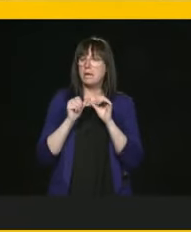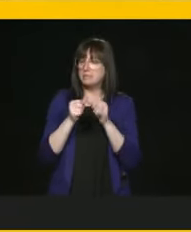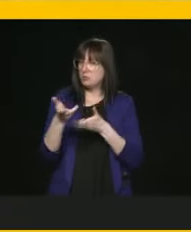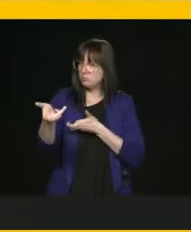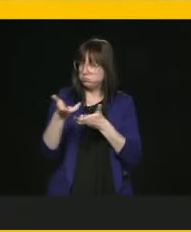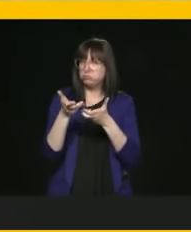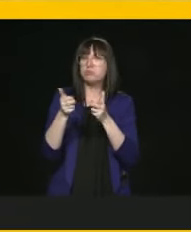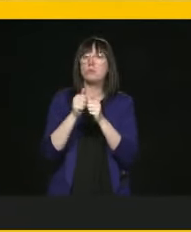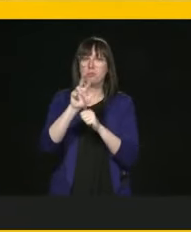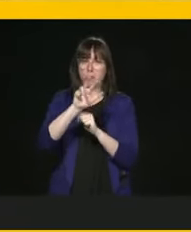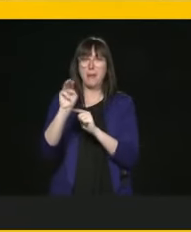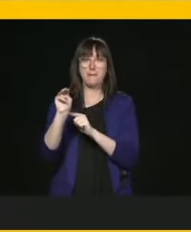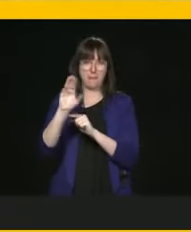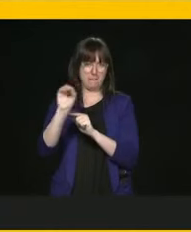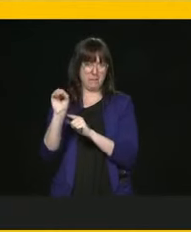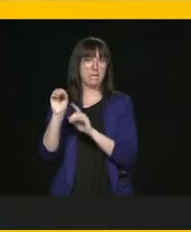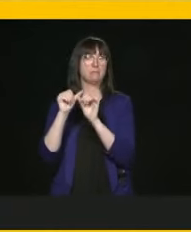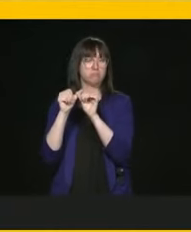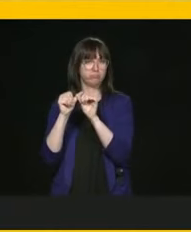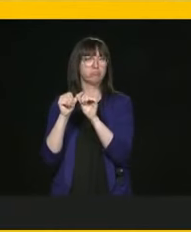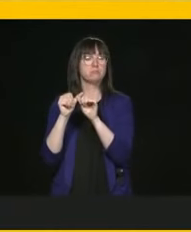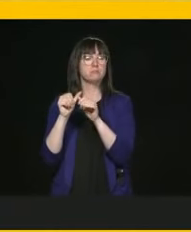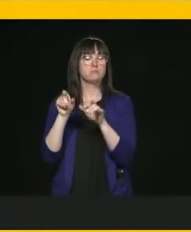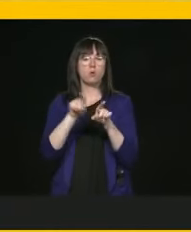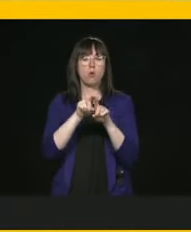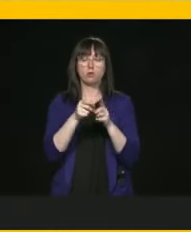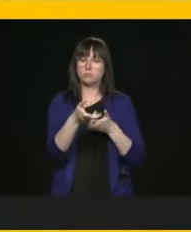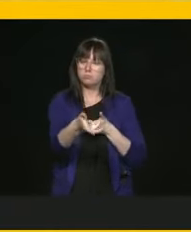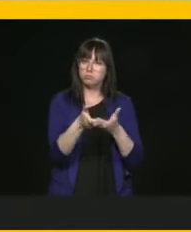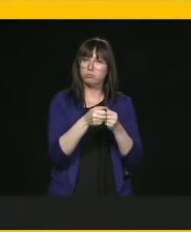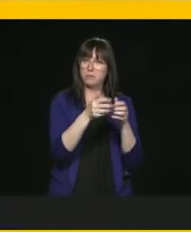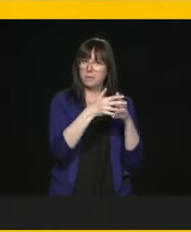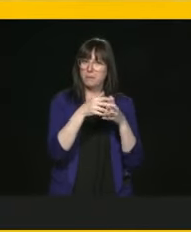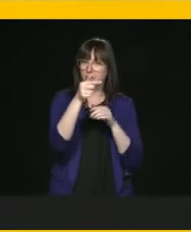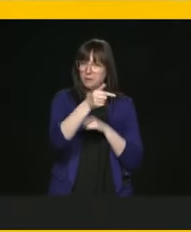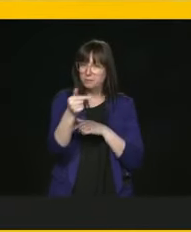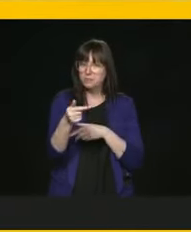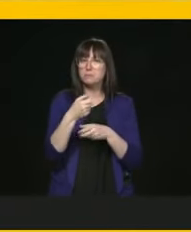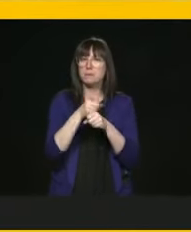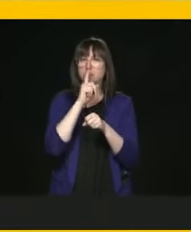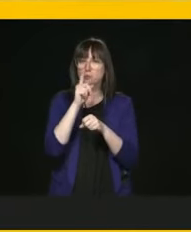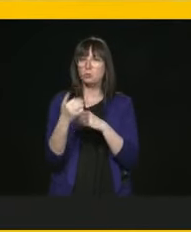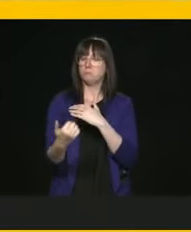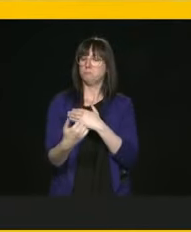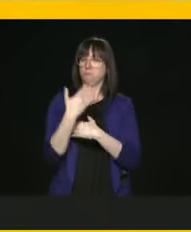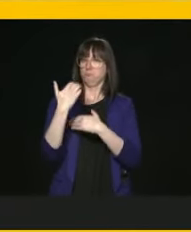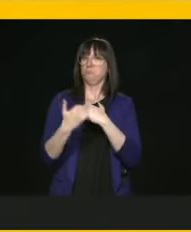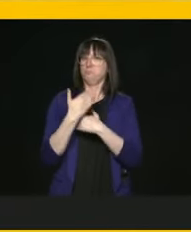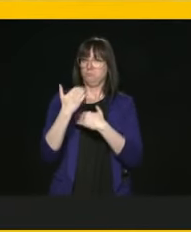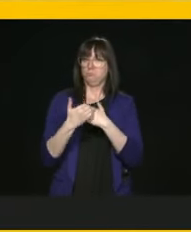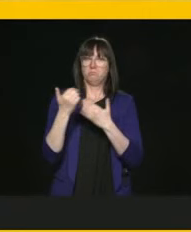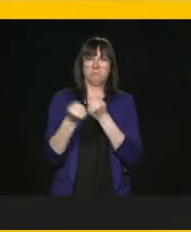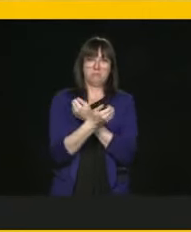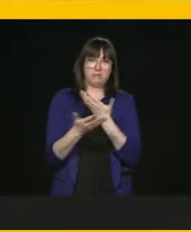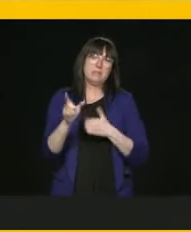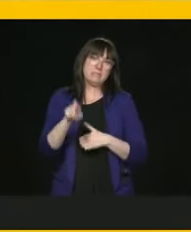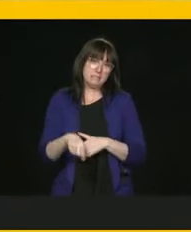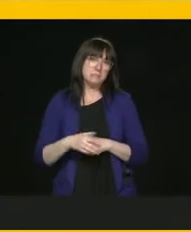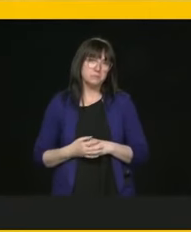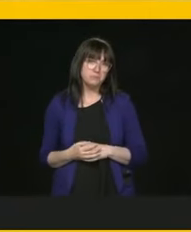U.S. administration so that we are sure to receive all the equipment we need. Merci. Prochaine question. Operator.